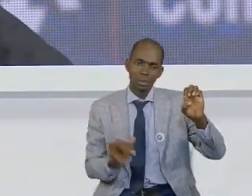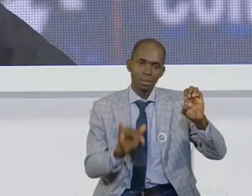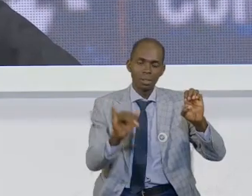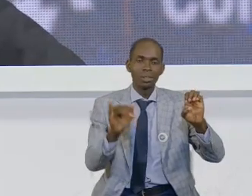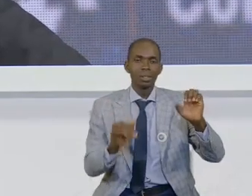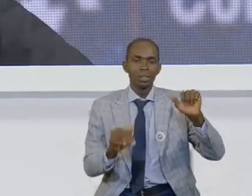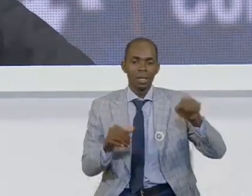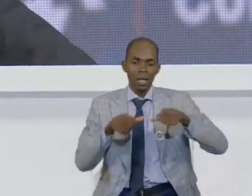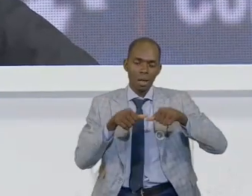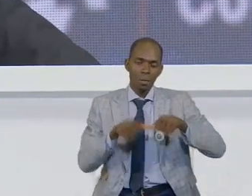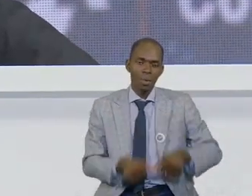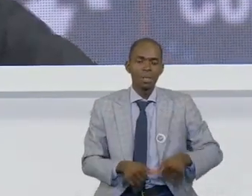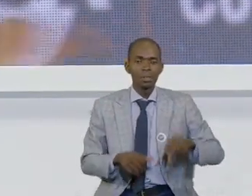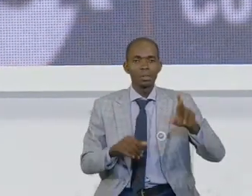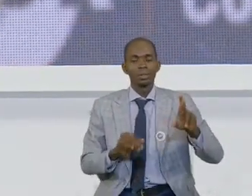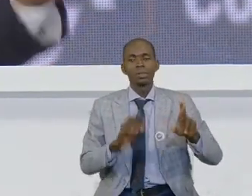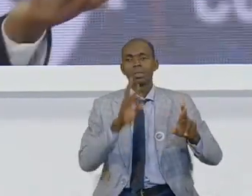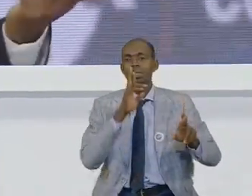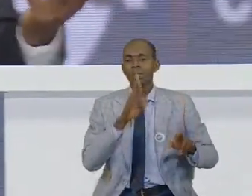reassurances.